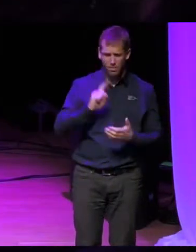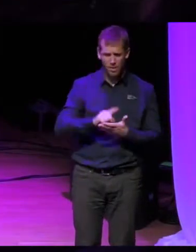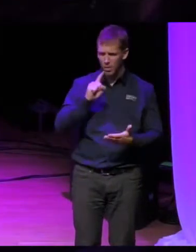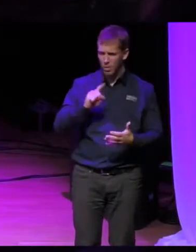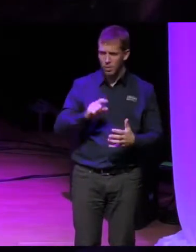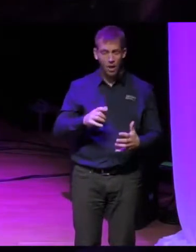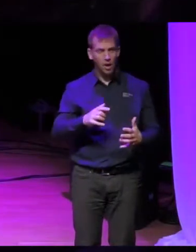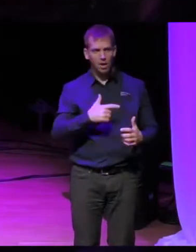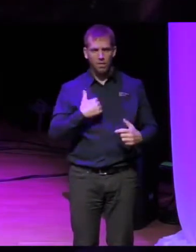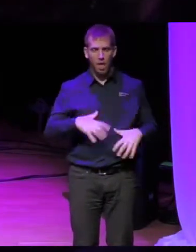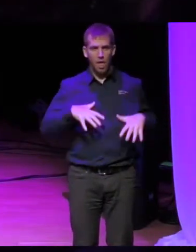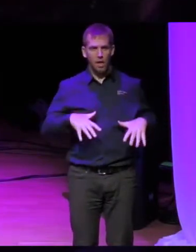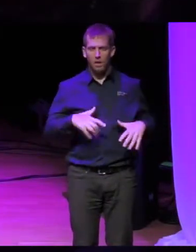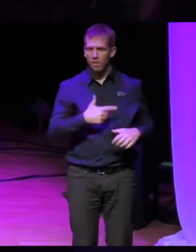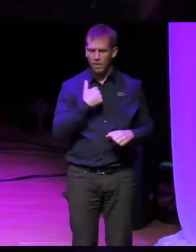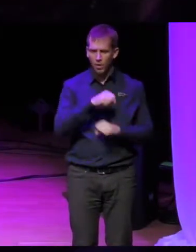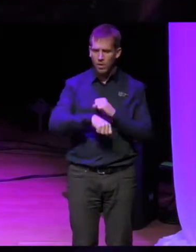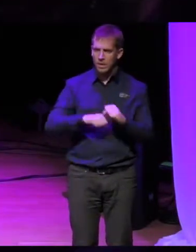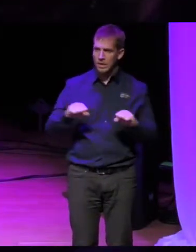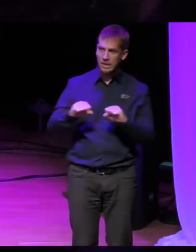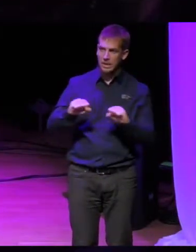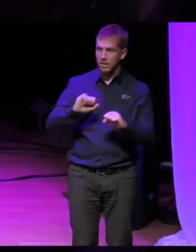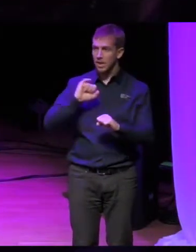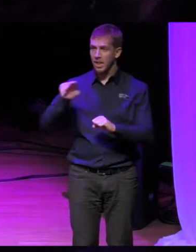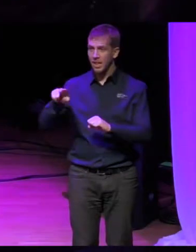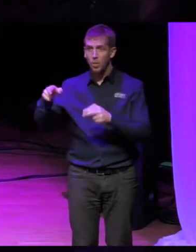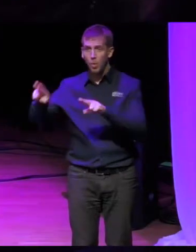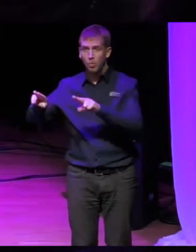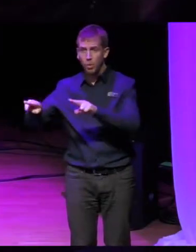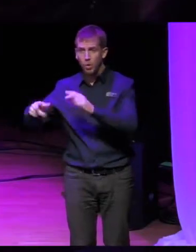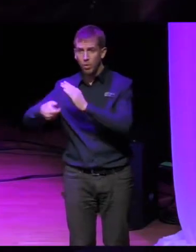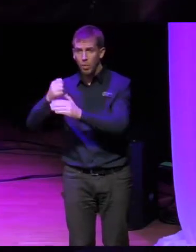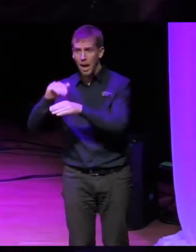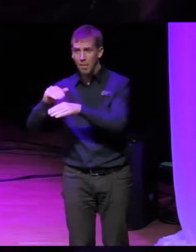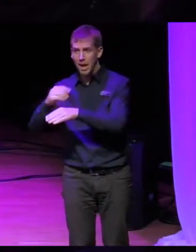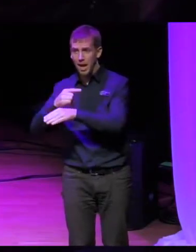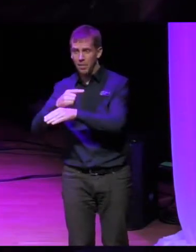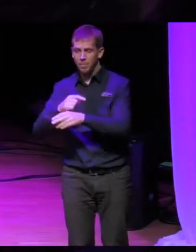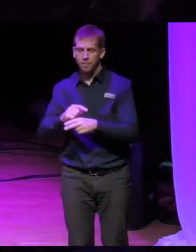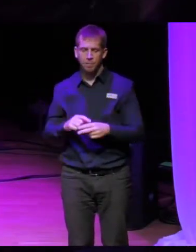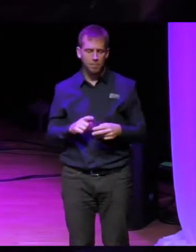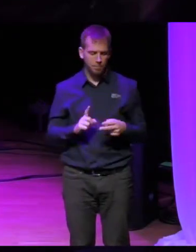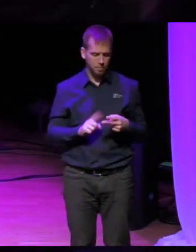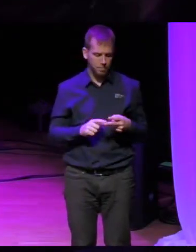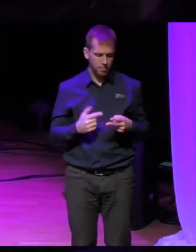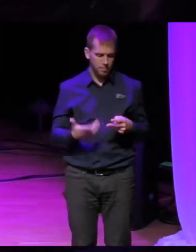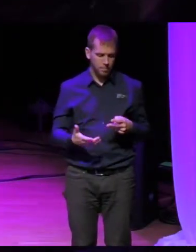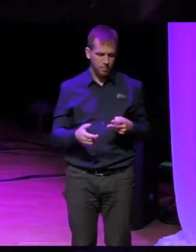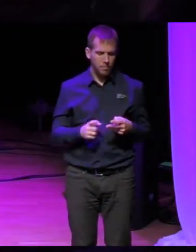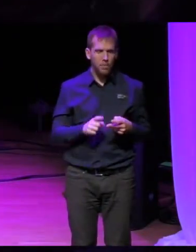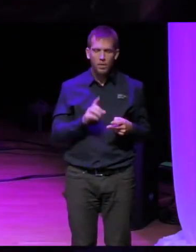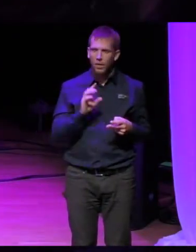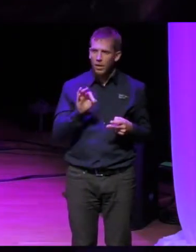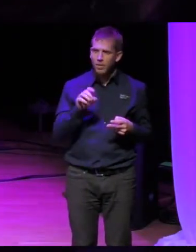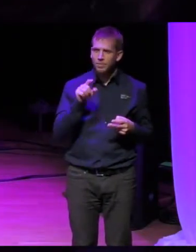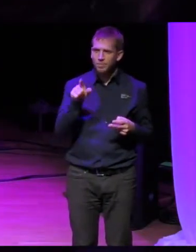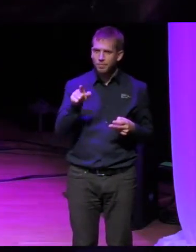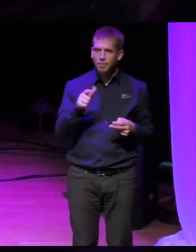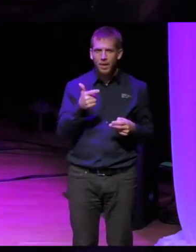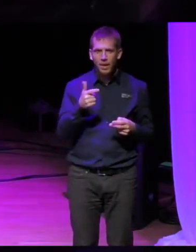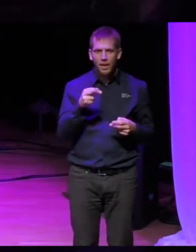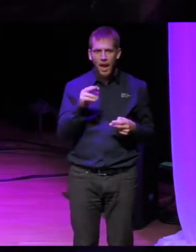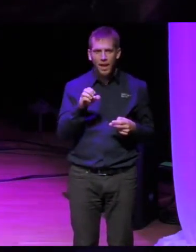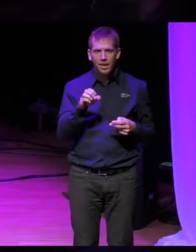meant we had to rush into court. And then the other example I'll give is the ban on service in the military by